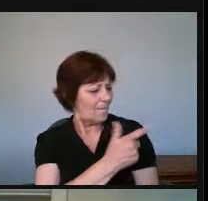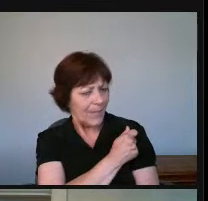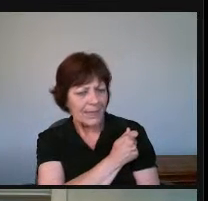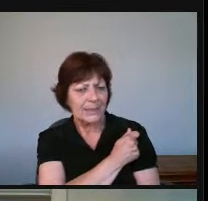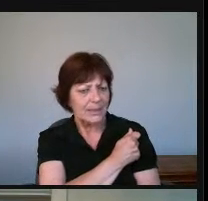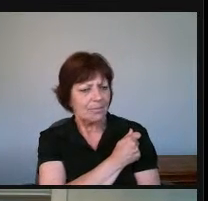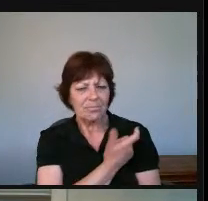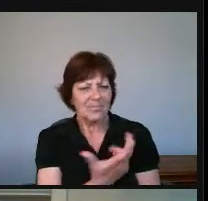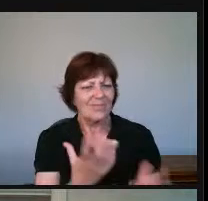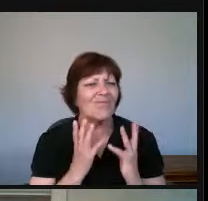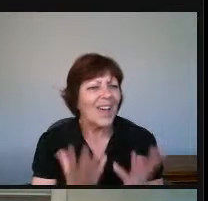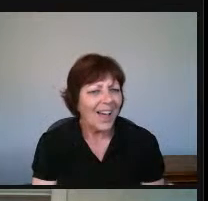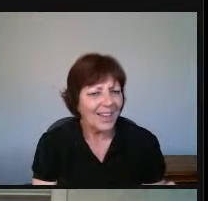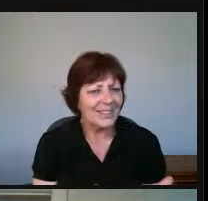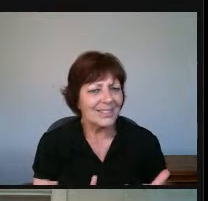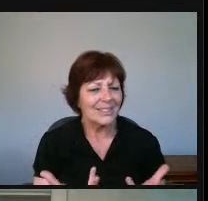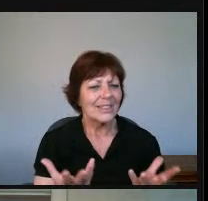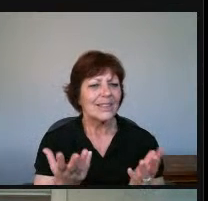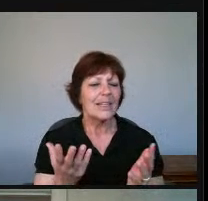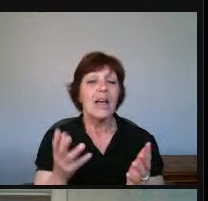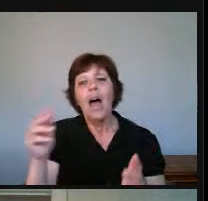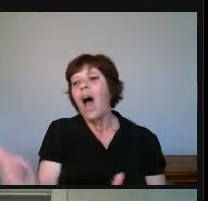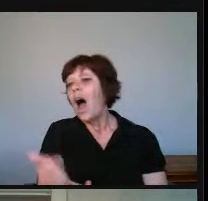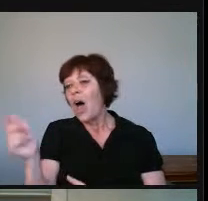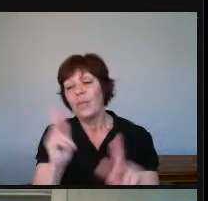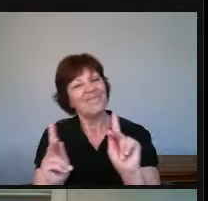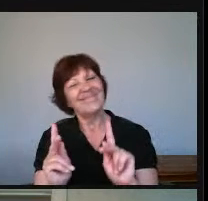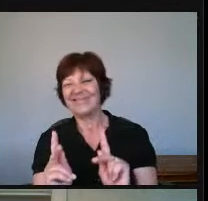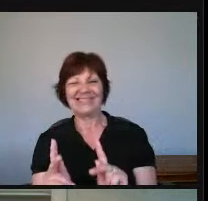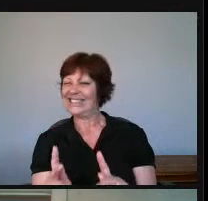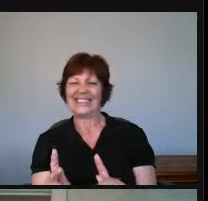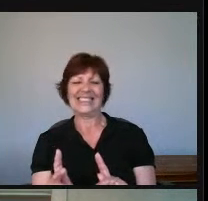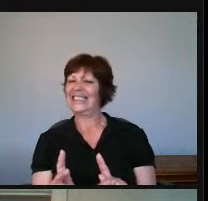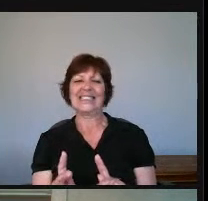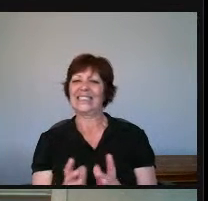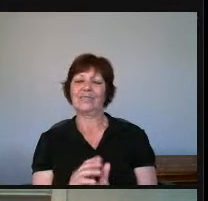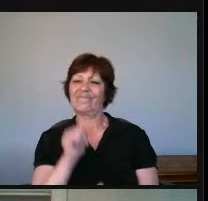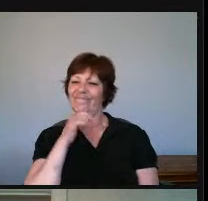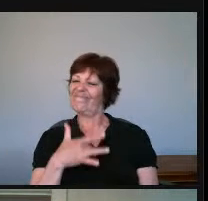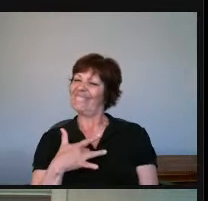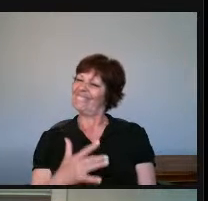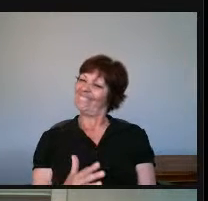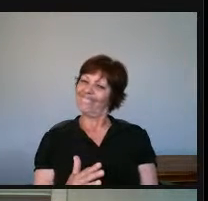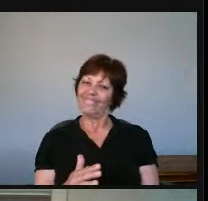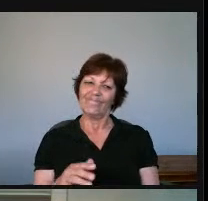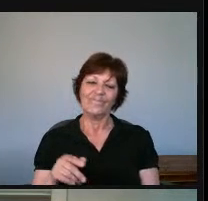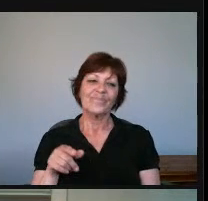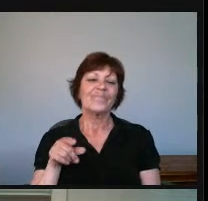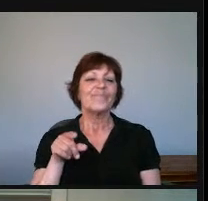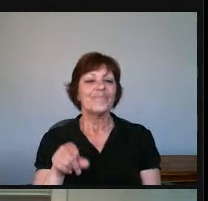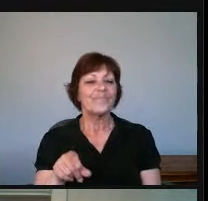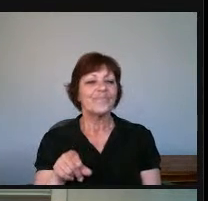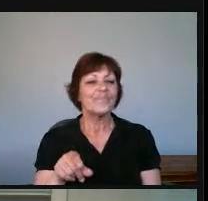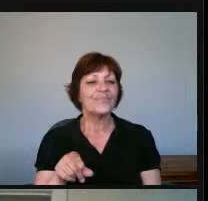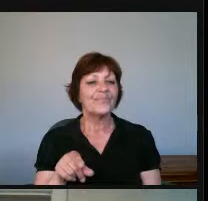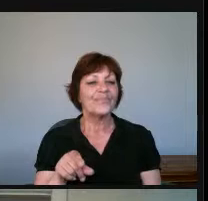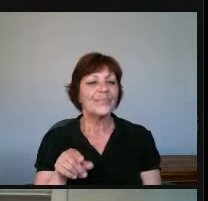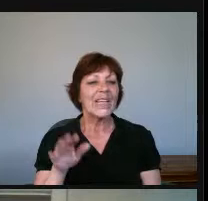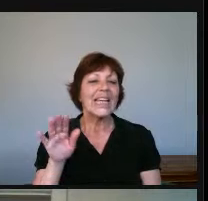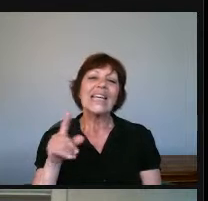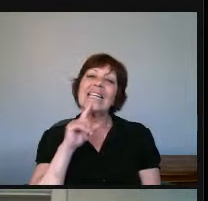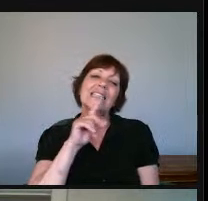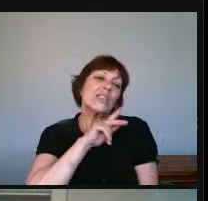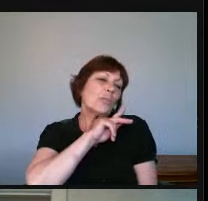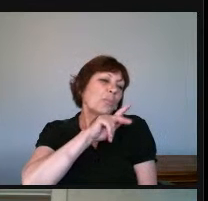is fine. Others are not quite as secure. There's a range here that is somewhat personal